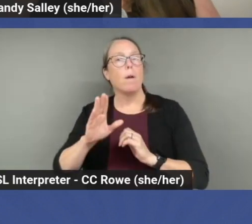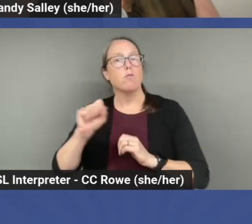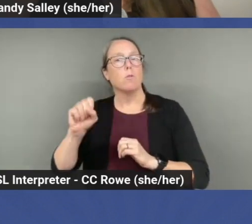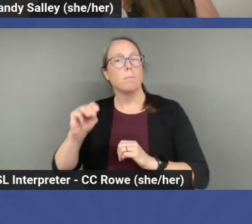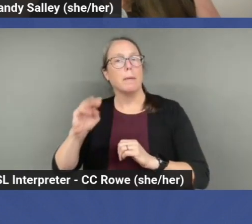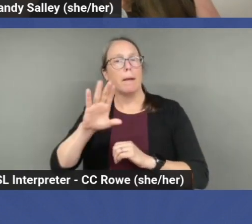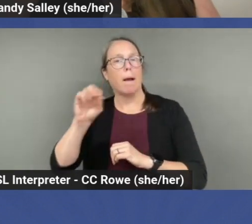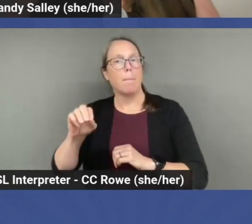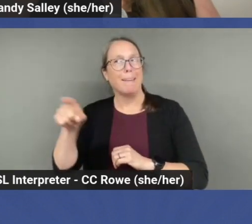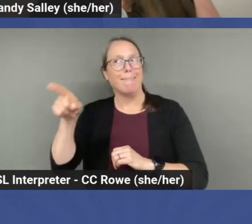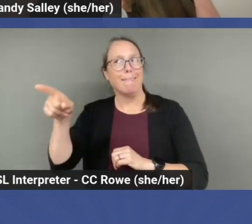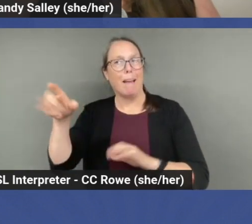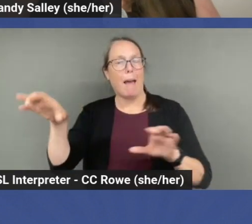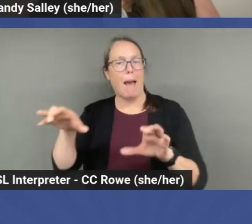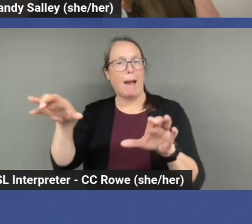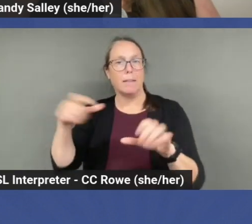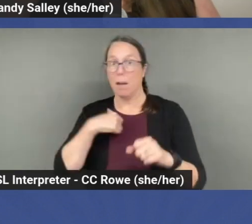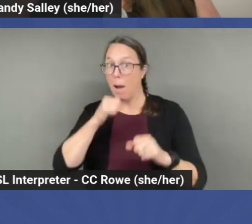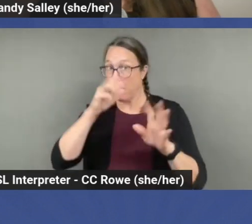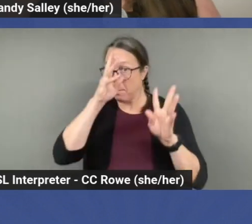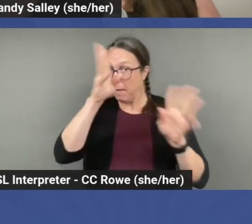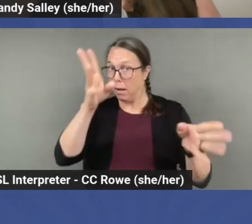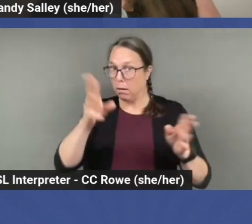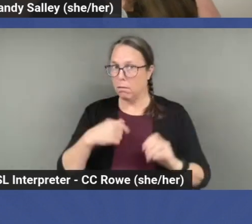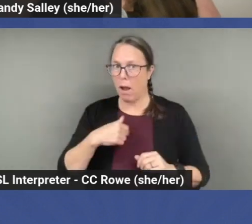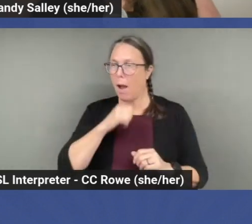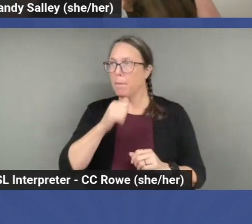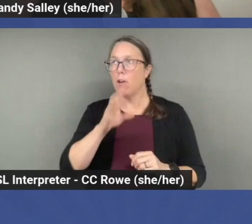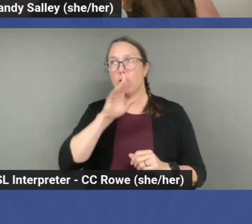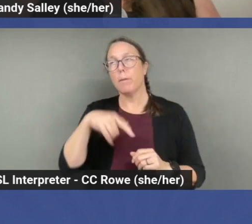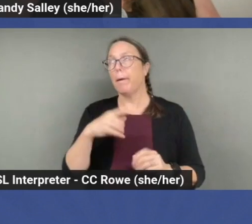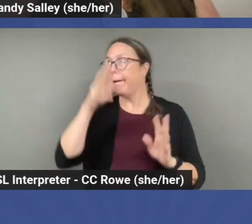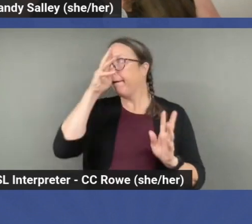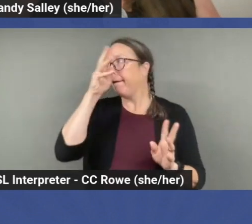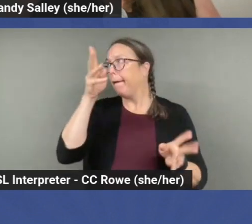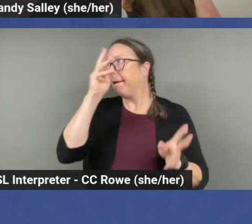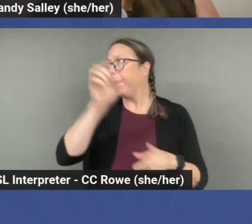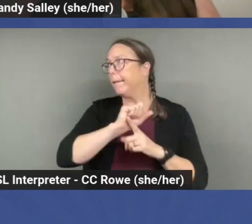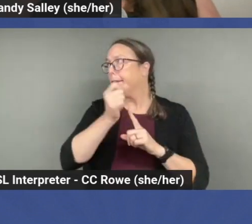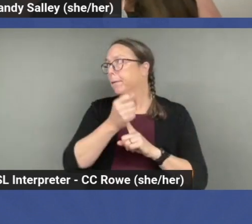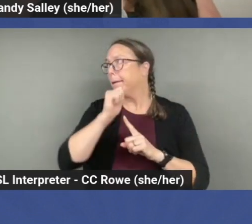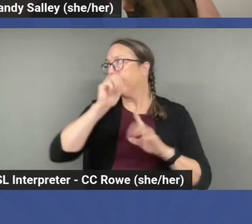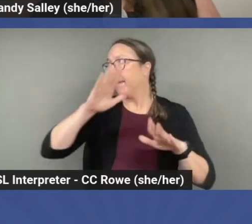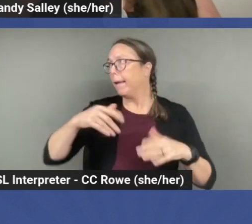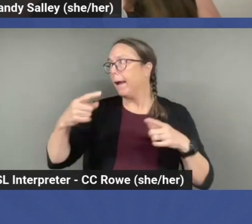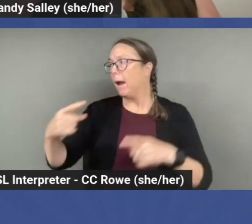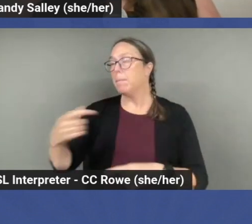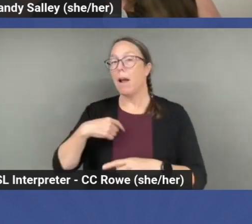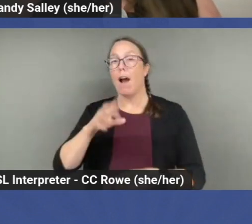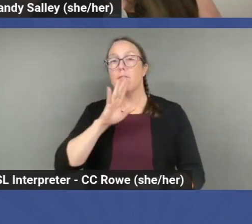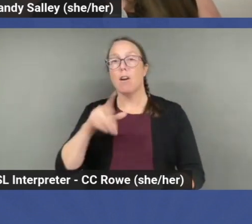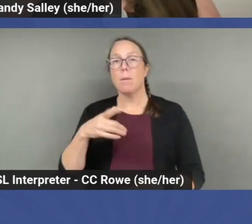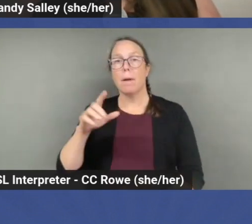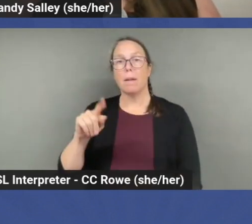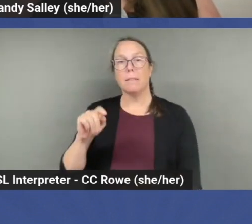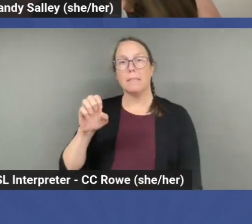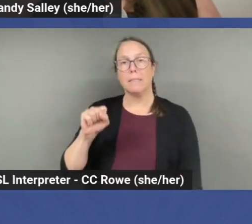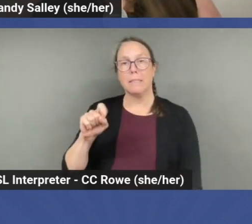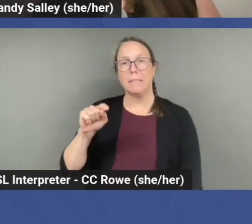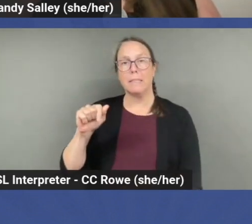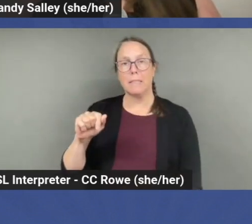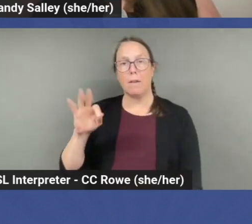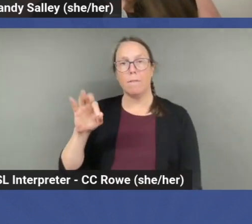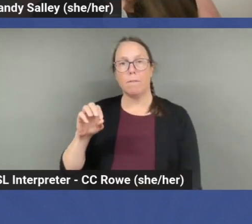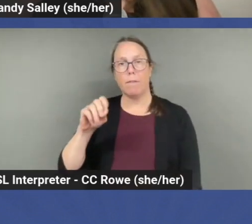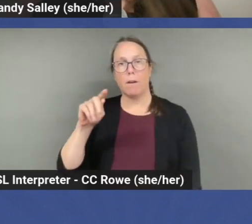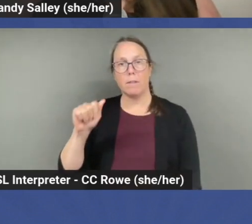I'm not making that up. Like, I'm not talking about a situation that hasn't happened yet. I bring up Sesta Fosta all the time because what